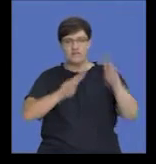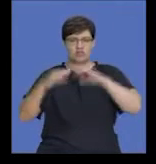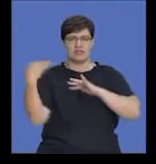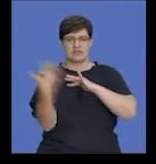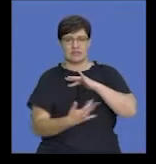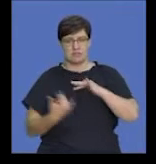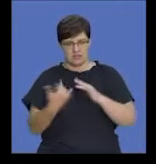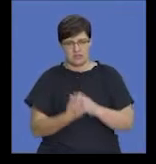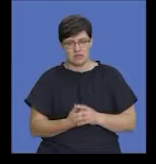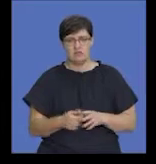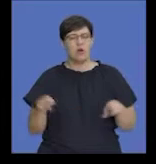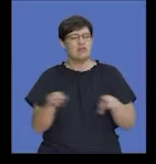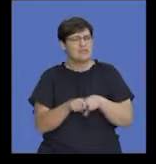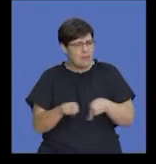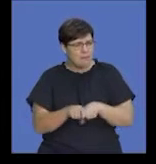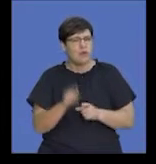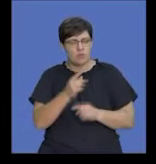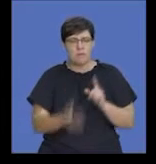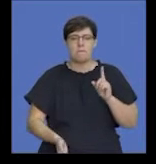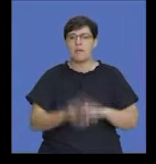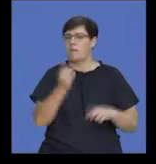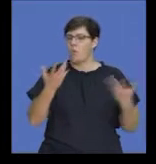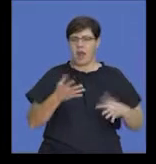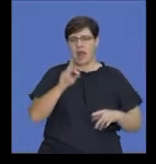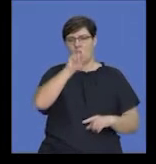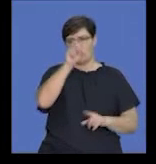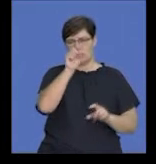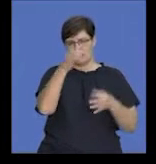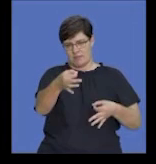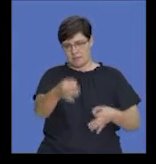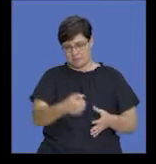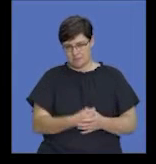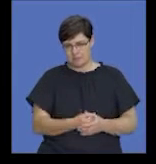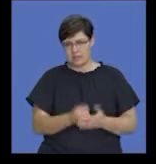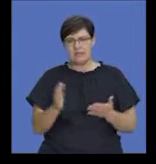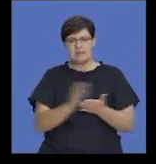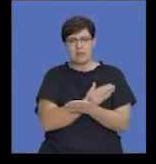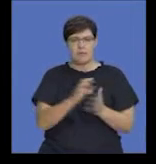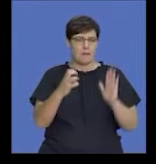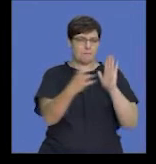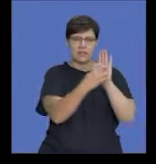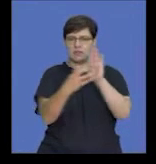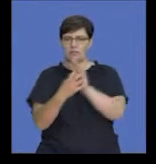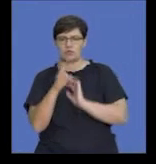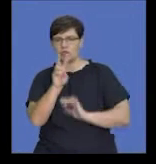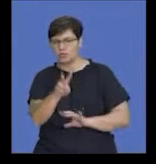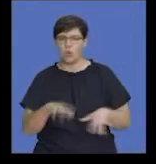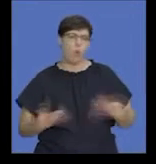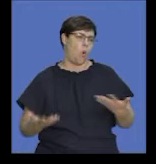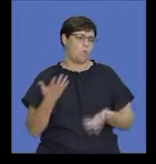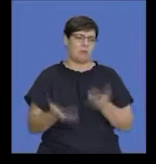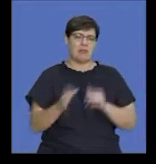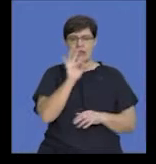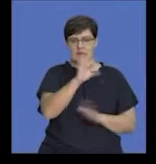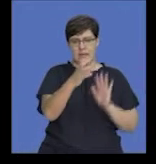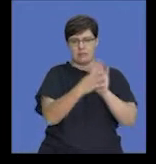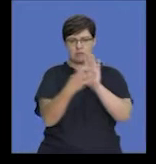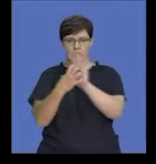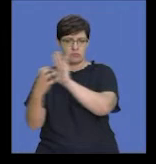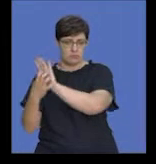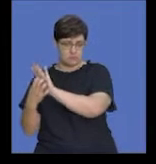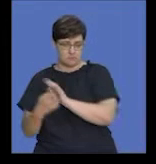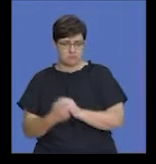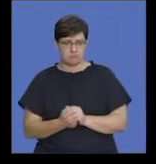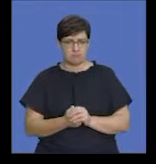visual stimuli. This is also something that you would find in your question paper. Sometimes you have 2 pictures and sometimes you have 3.